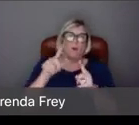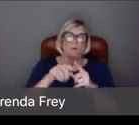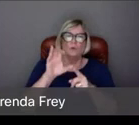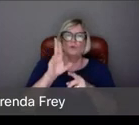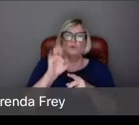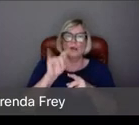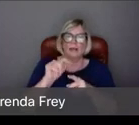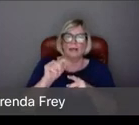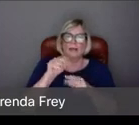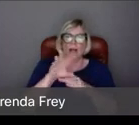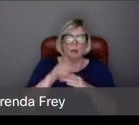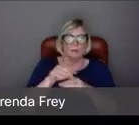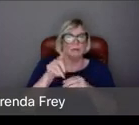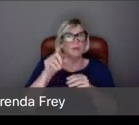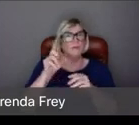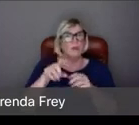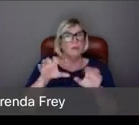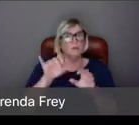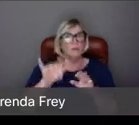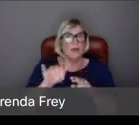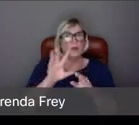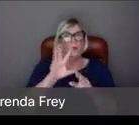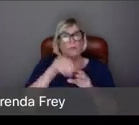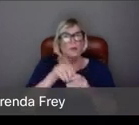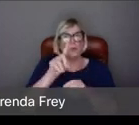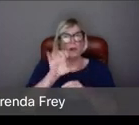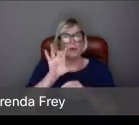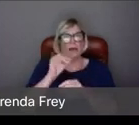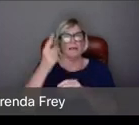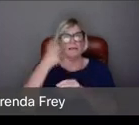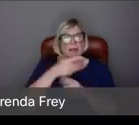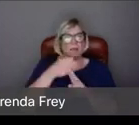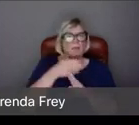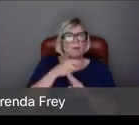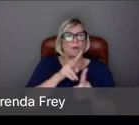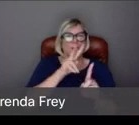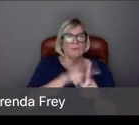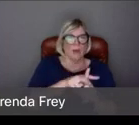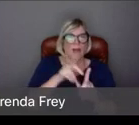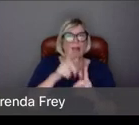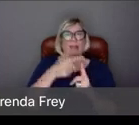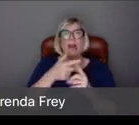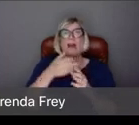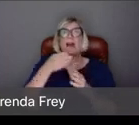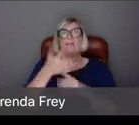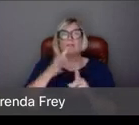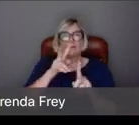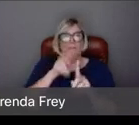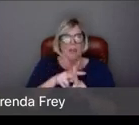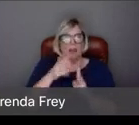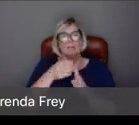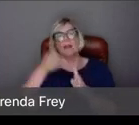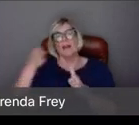do that within 180 days prior to filing. And then there's additional counseling, again, called the debtor education.